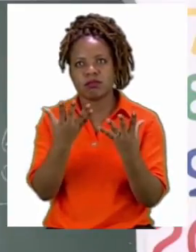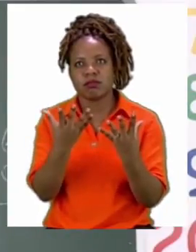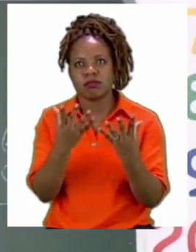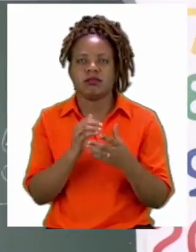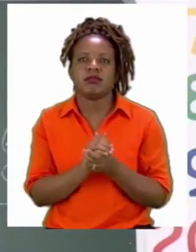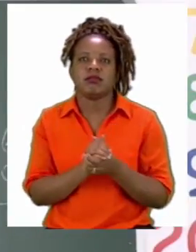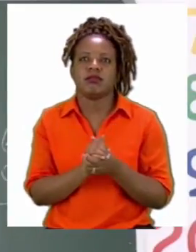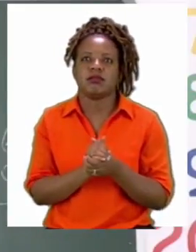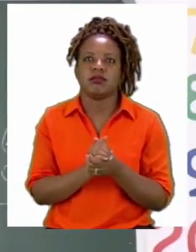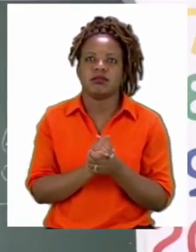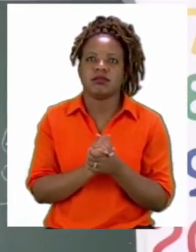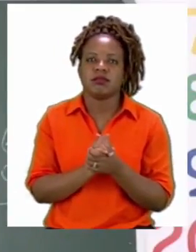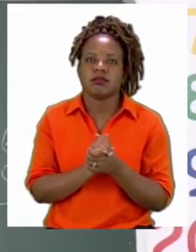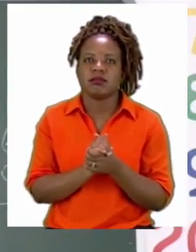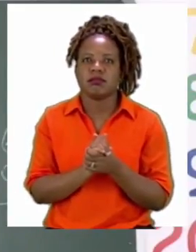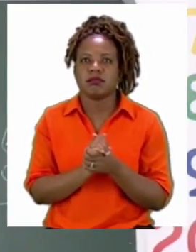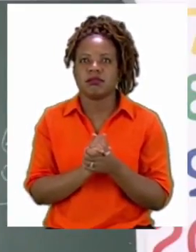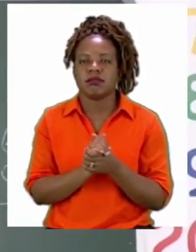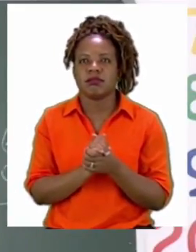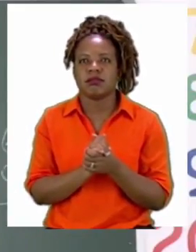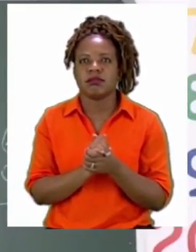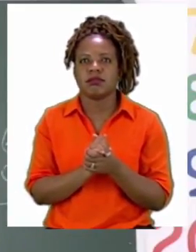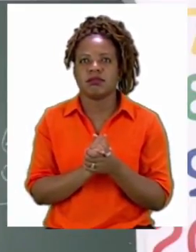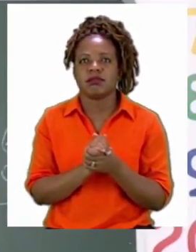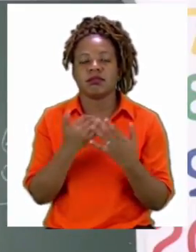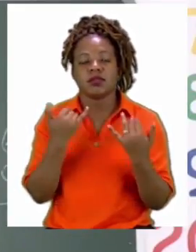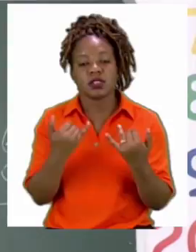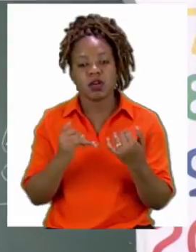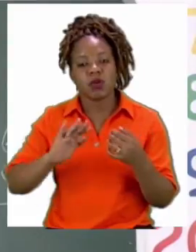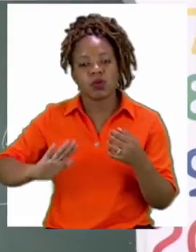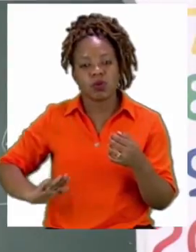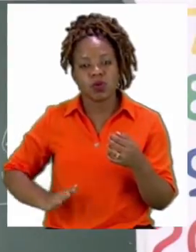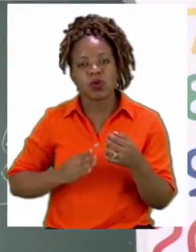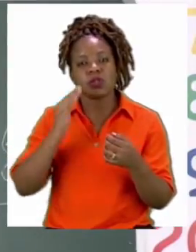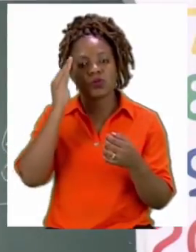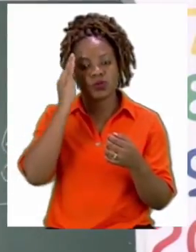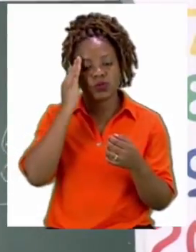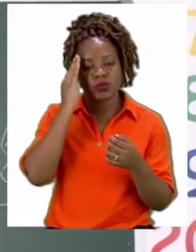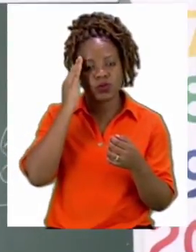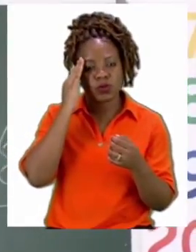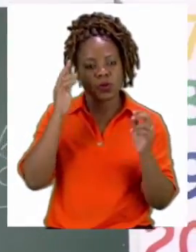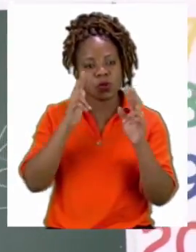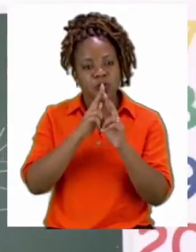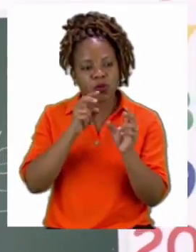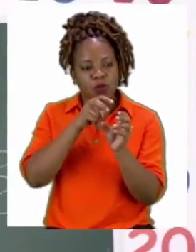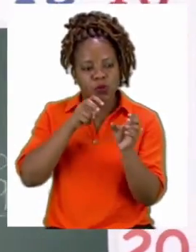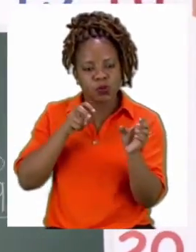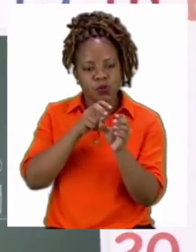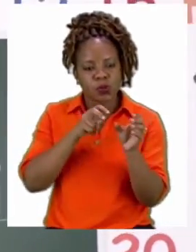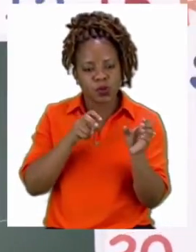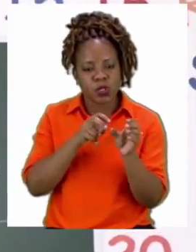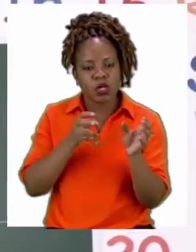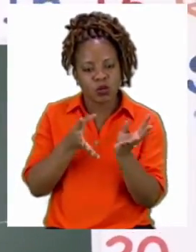Now, we have to add to find out how many got off the plane so that we can now use